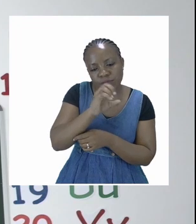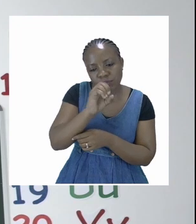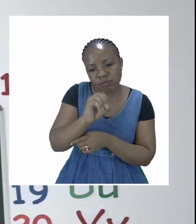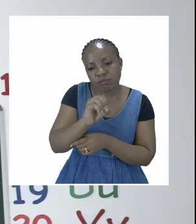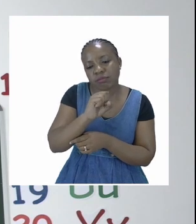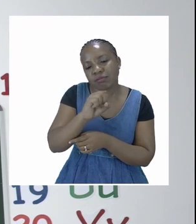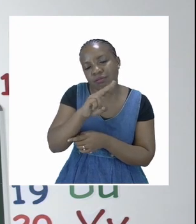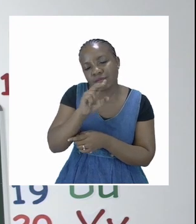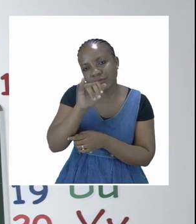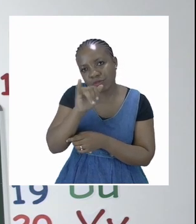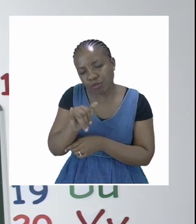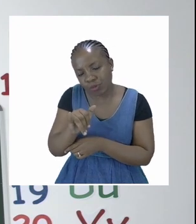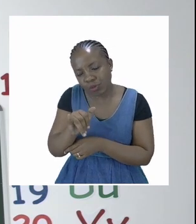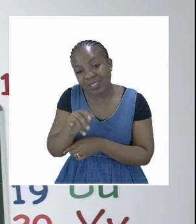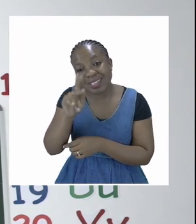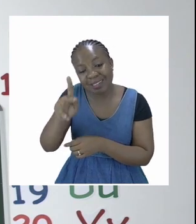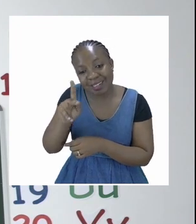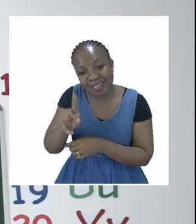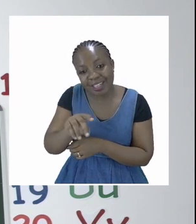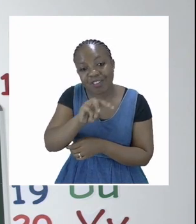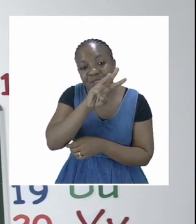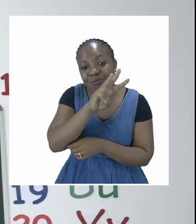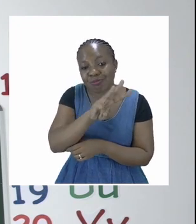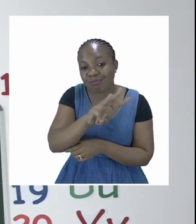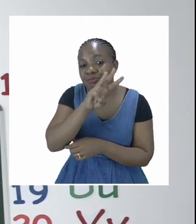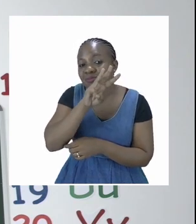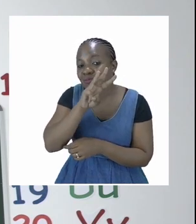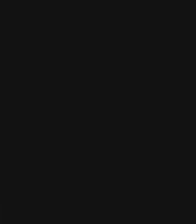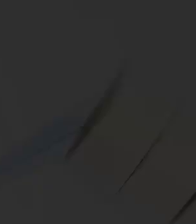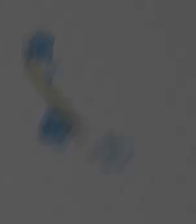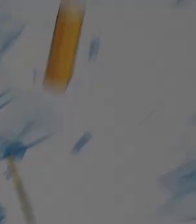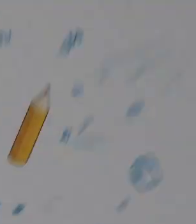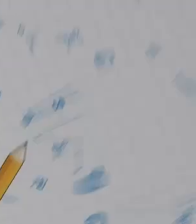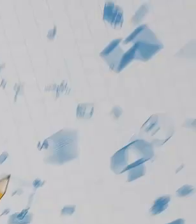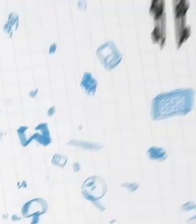our website, Zoshi Online.